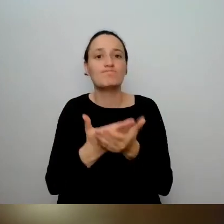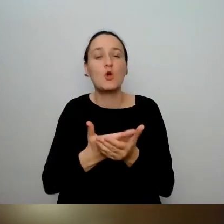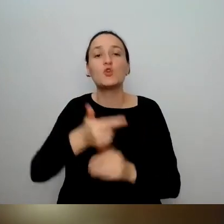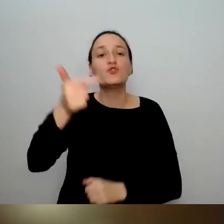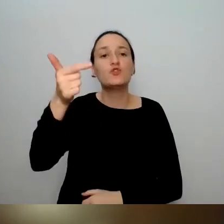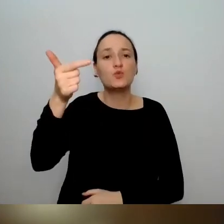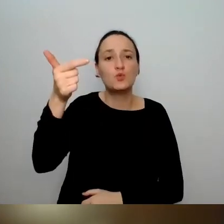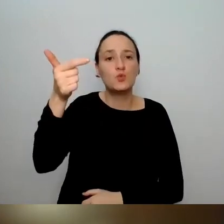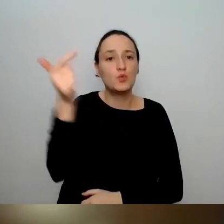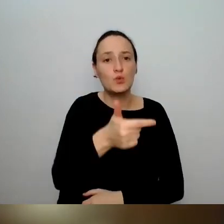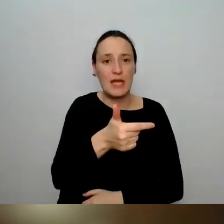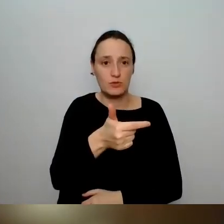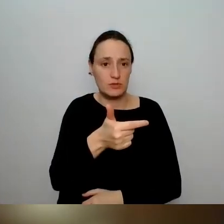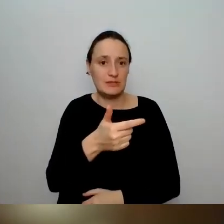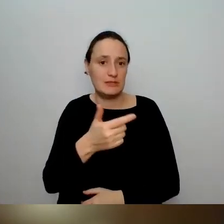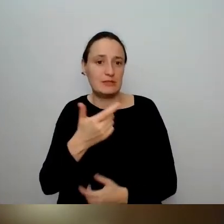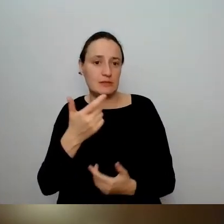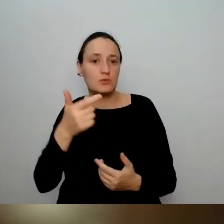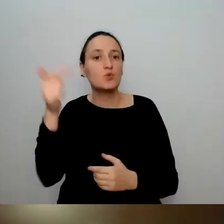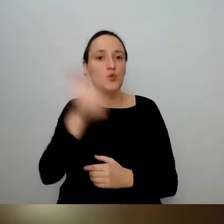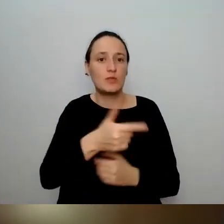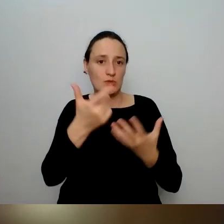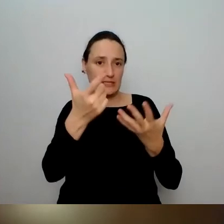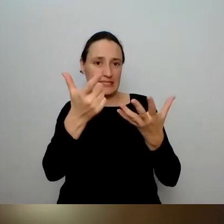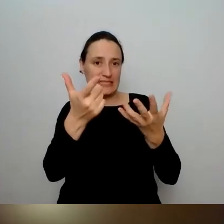Kelvin or less. So